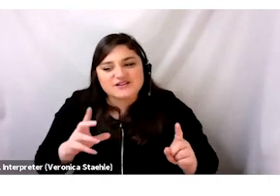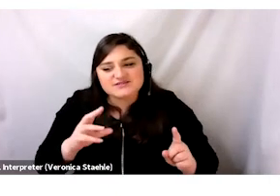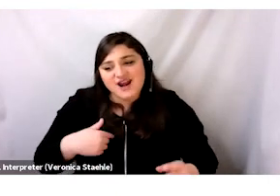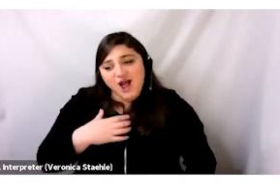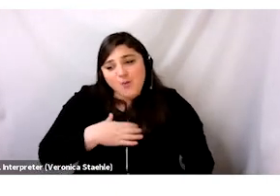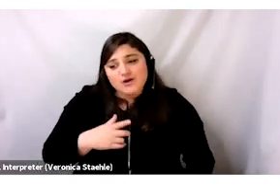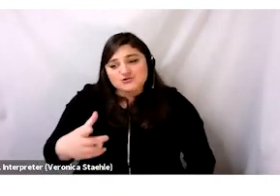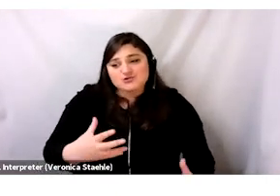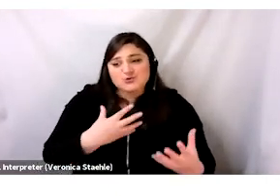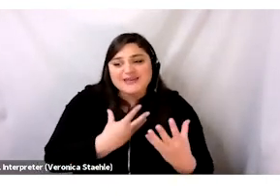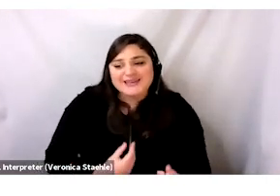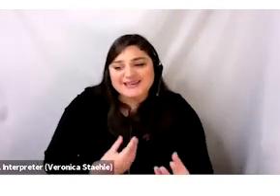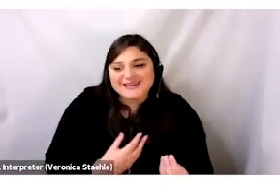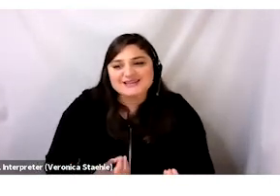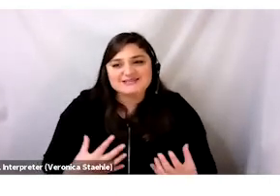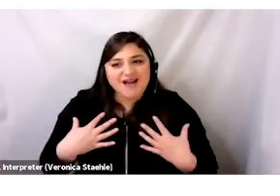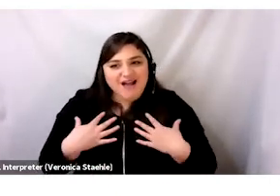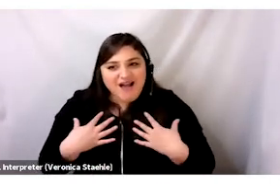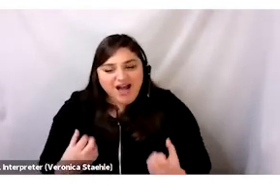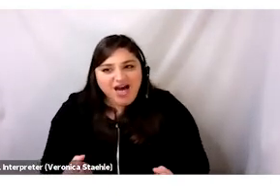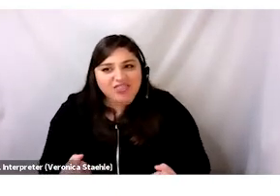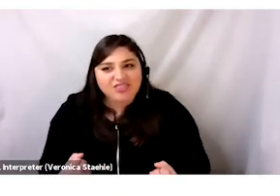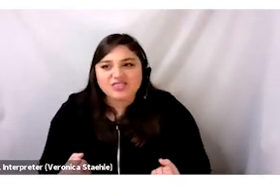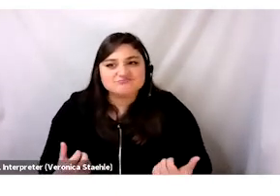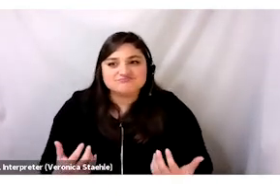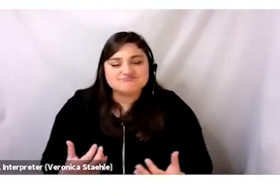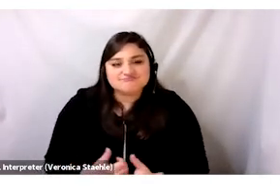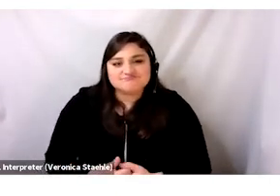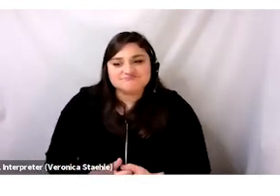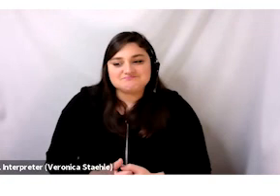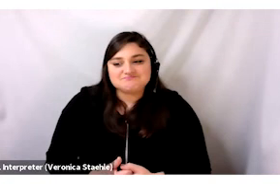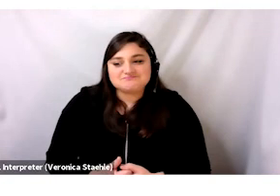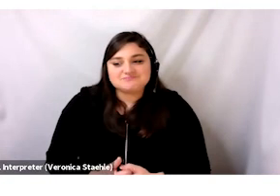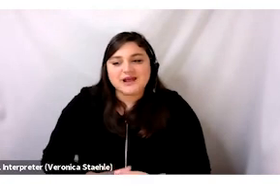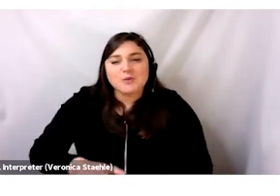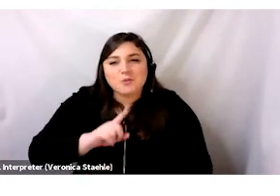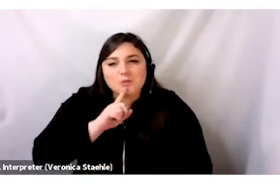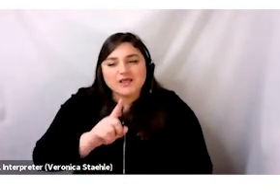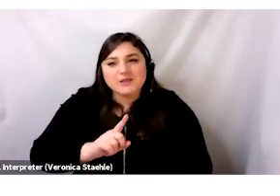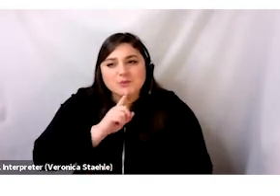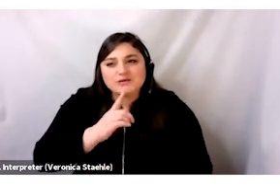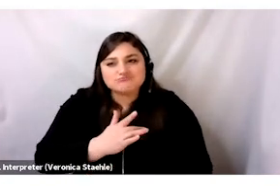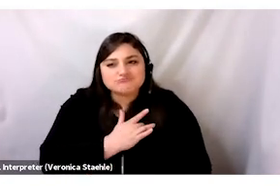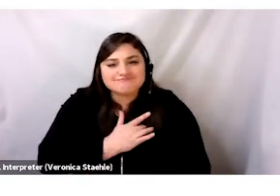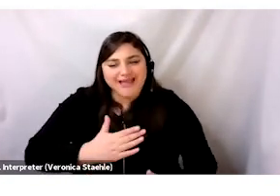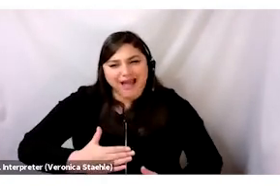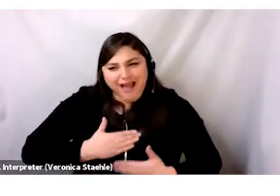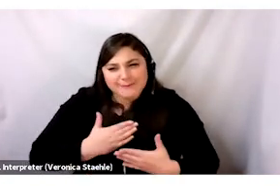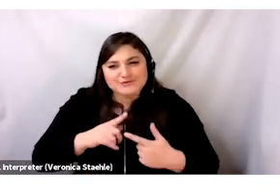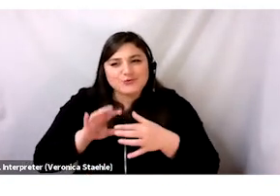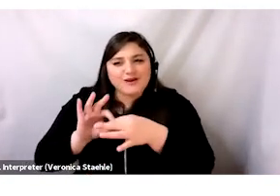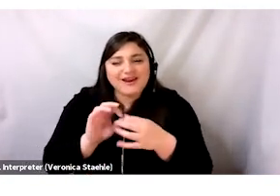I wish you health. And I'm just really, really happy to have had a chance to connect with you in this